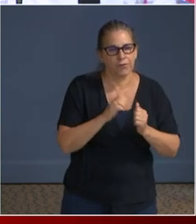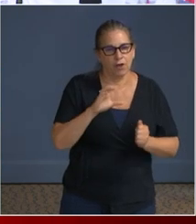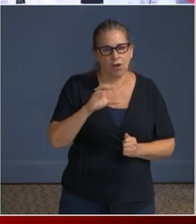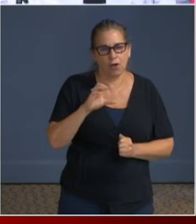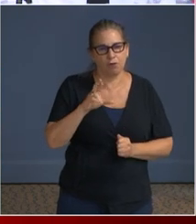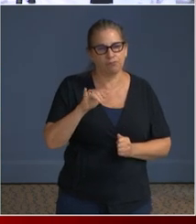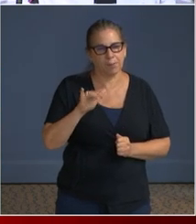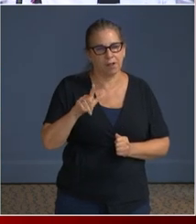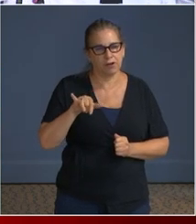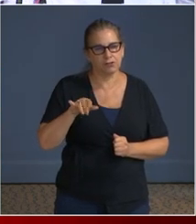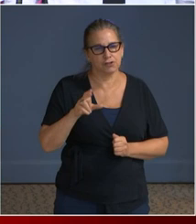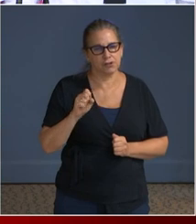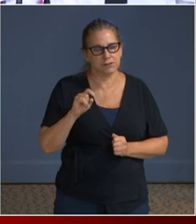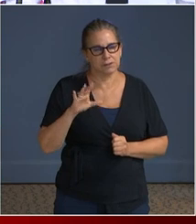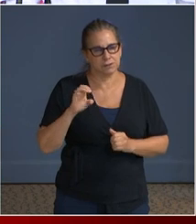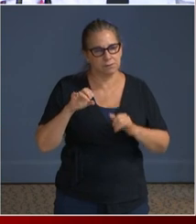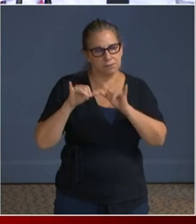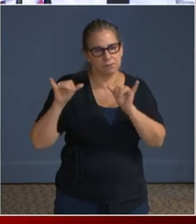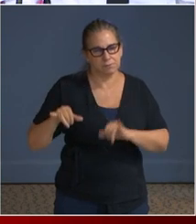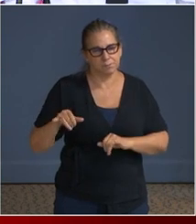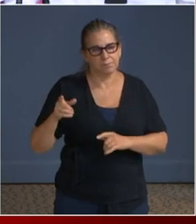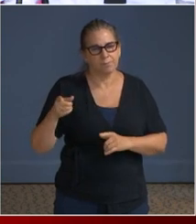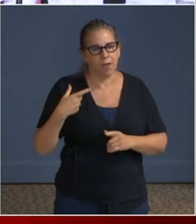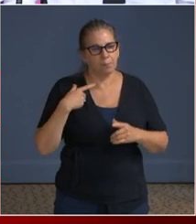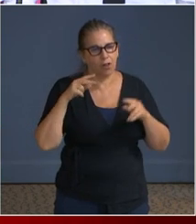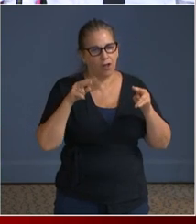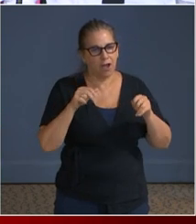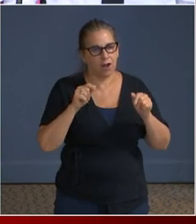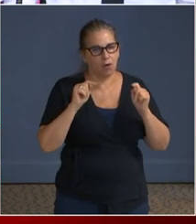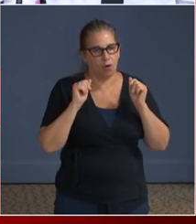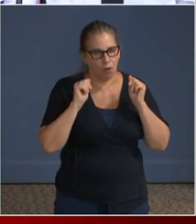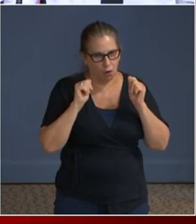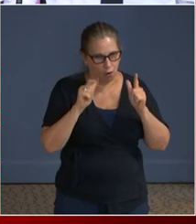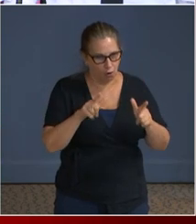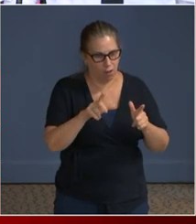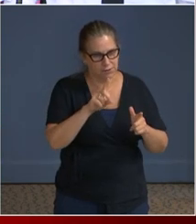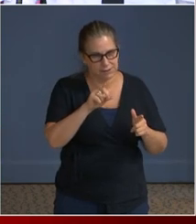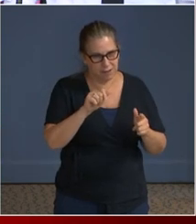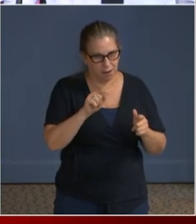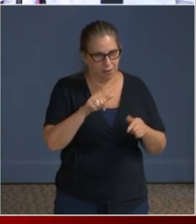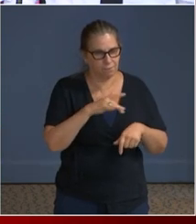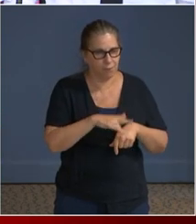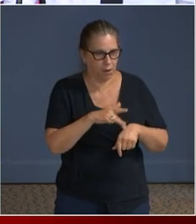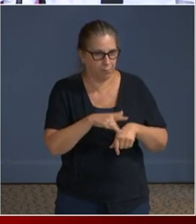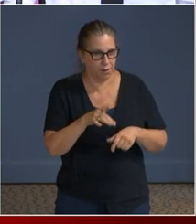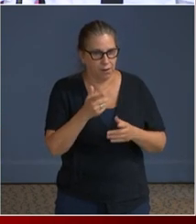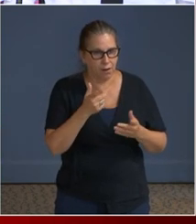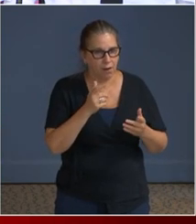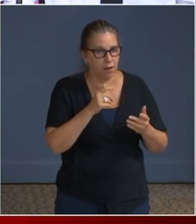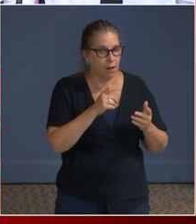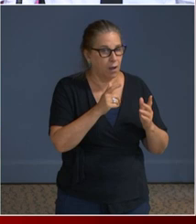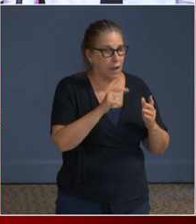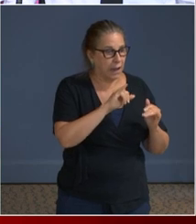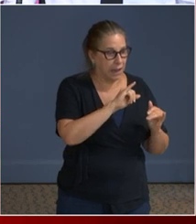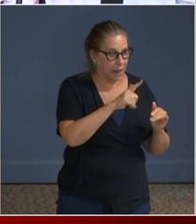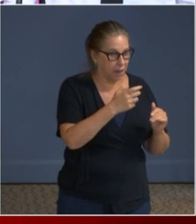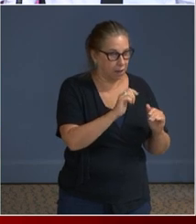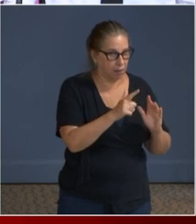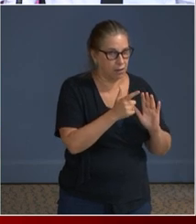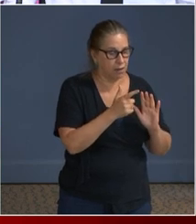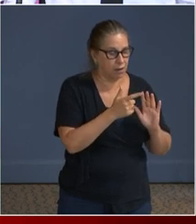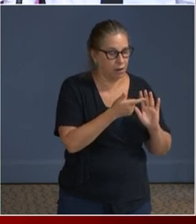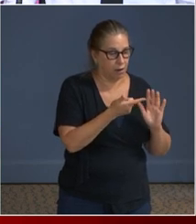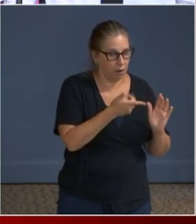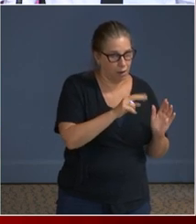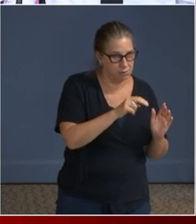looking at all of the data that's available out there that these illegal firearms are contributing to the gunshot